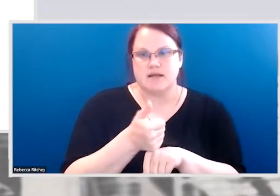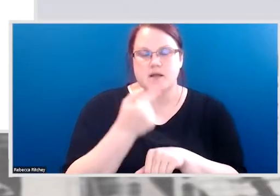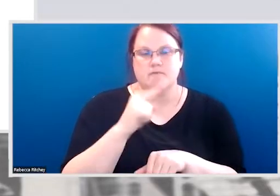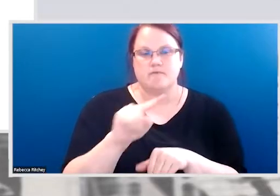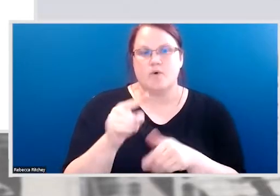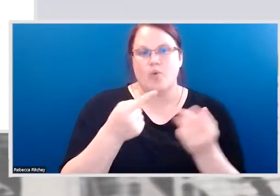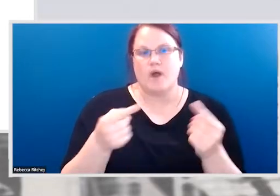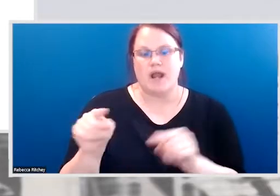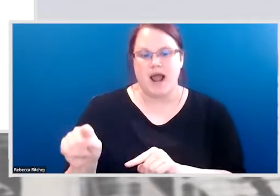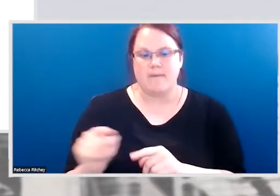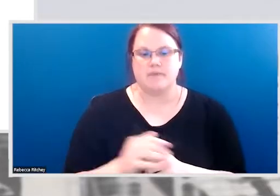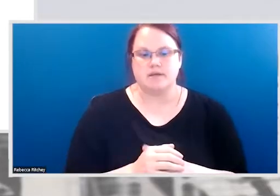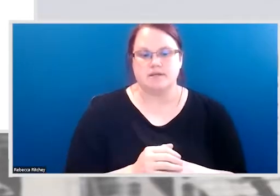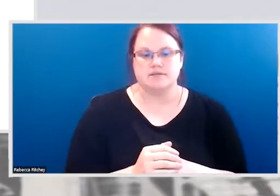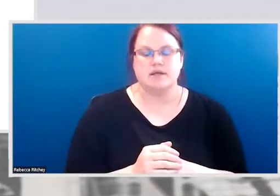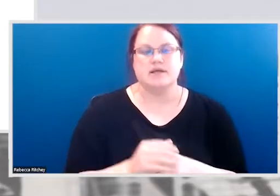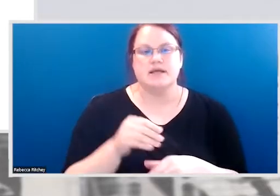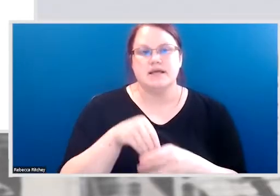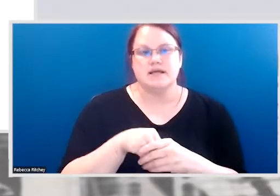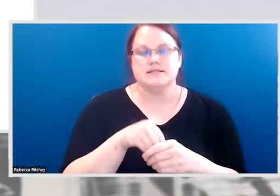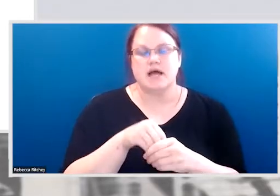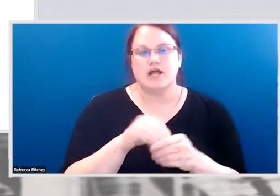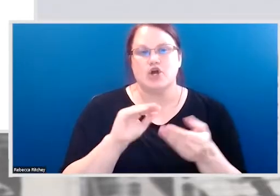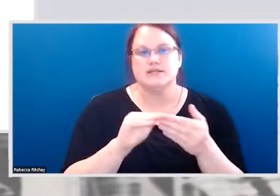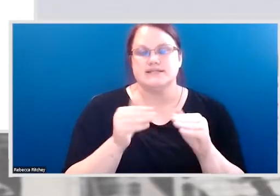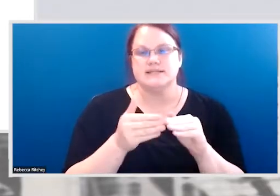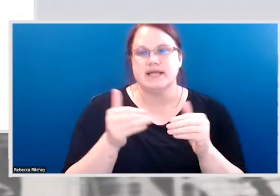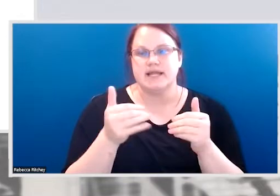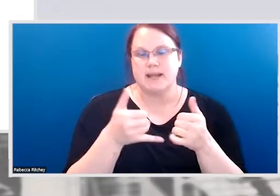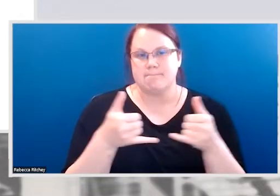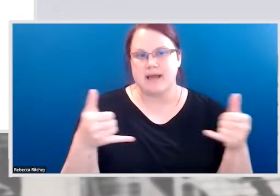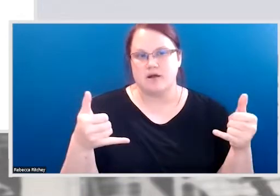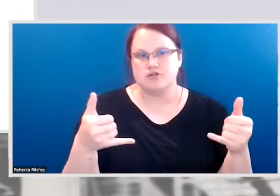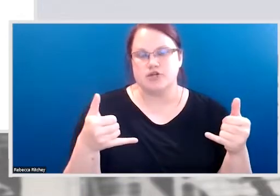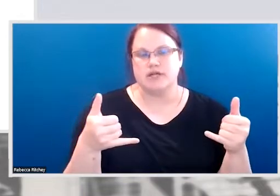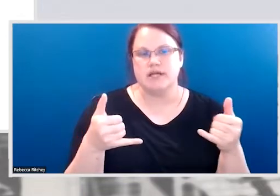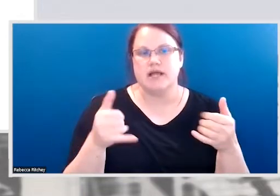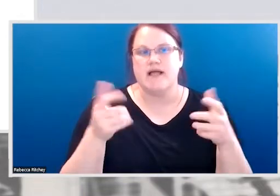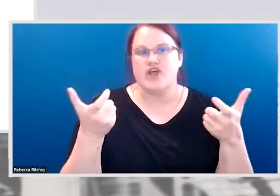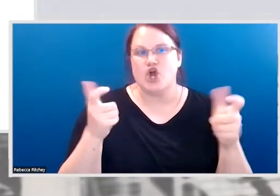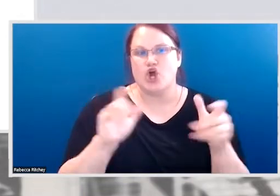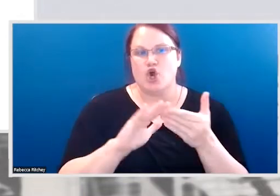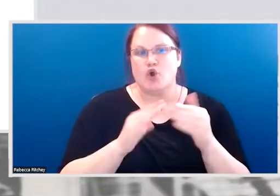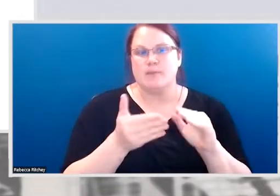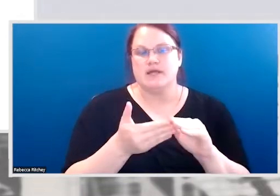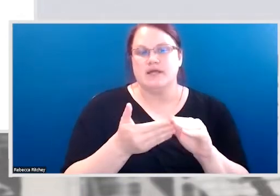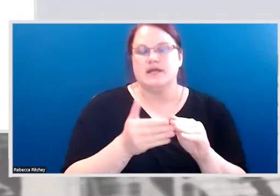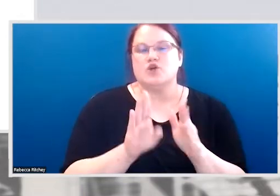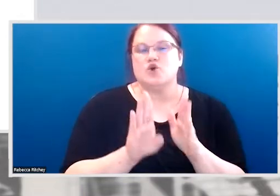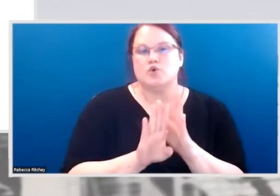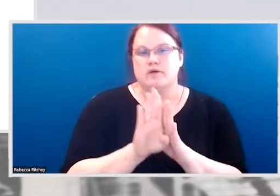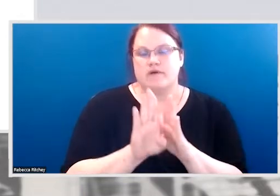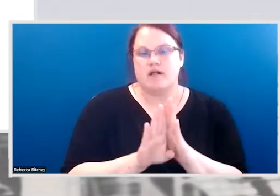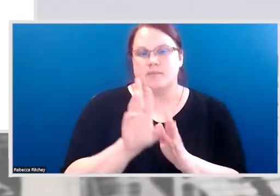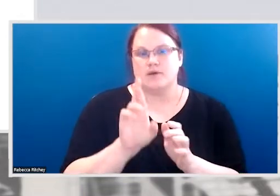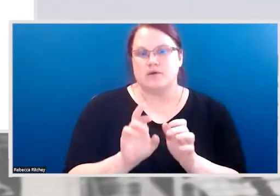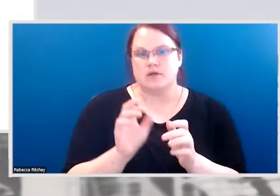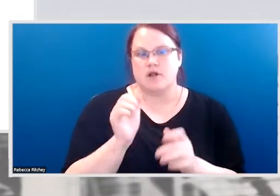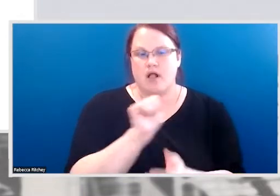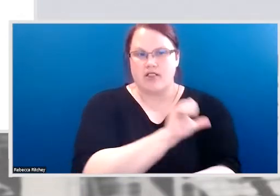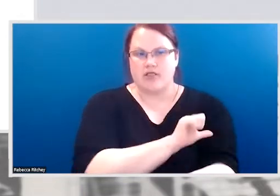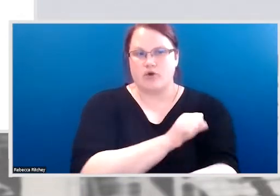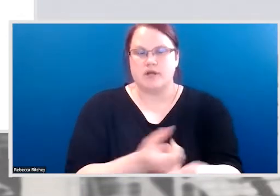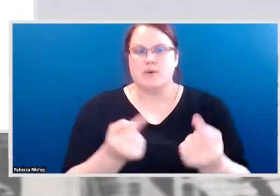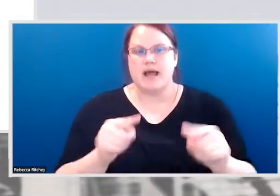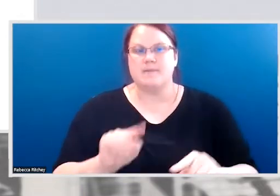of what happens within our city boundaries. And the Urban Redevelopment Authority has a huge role in what happens in your neighborhoods